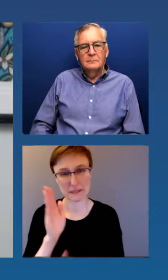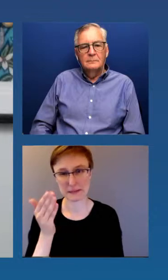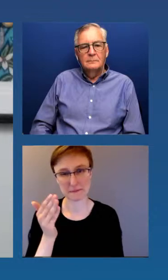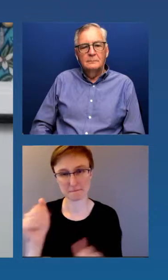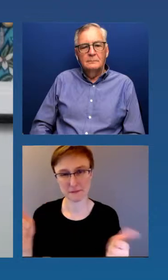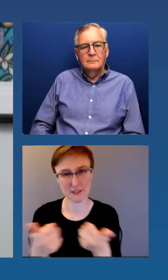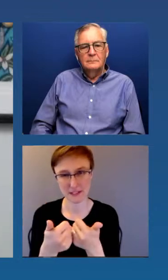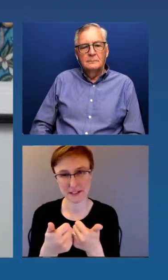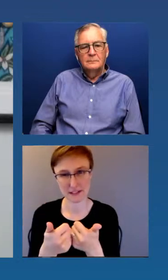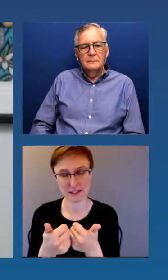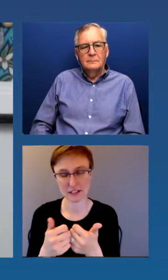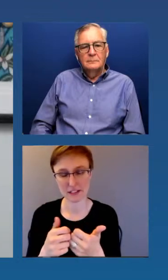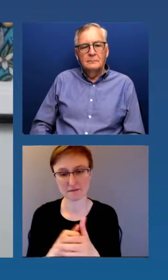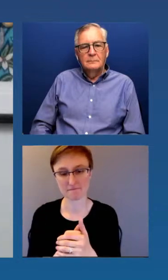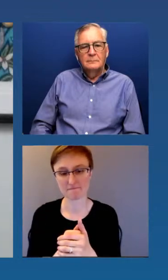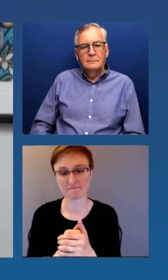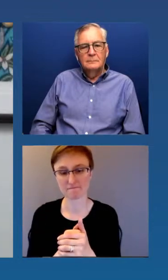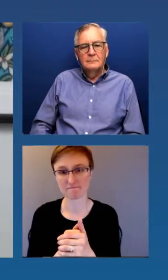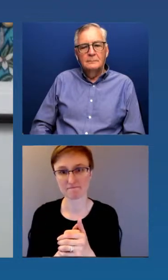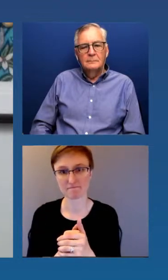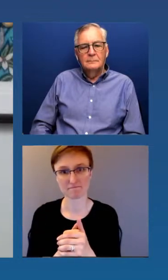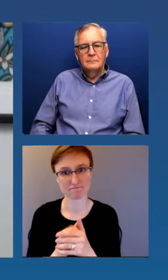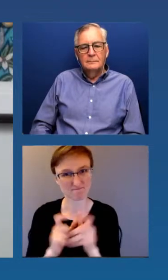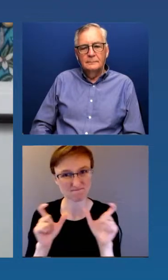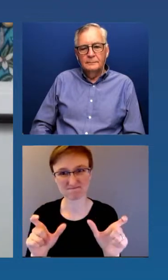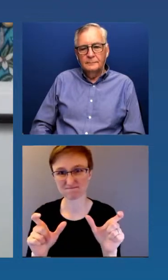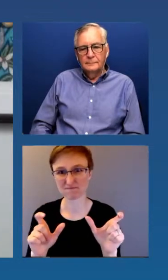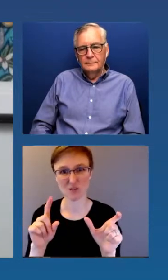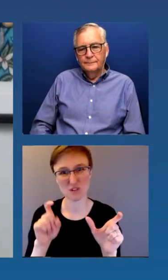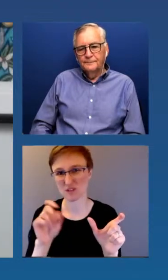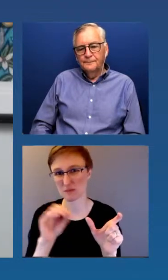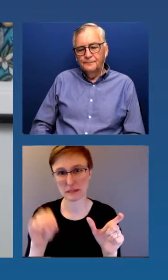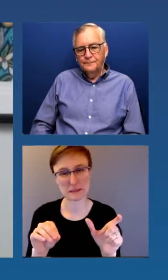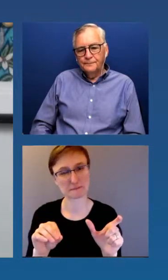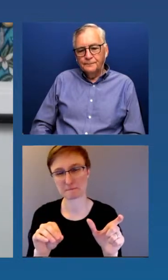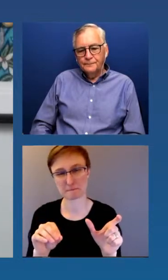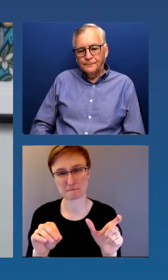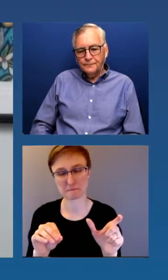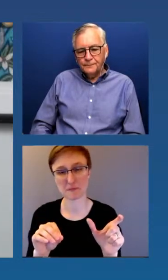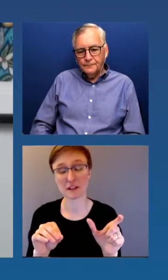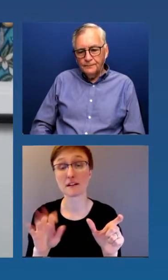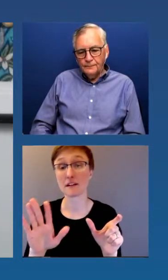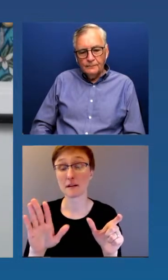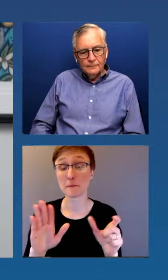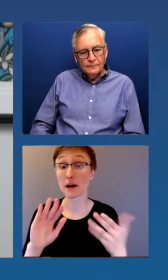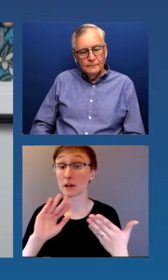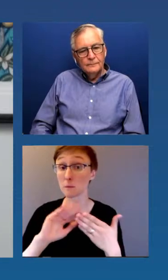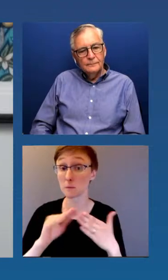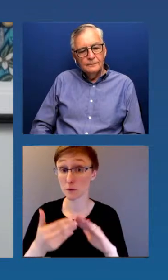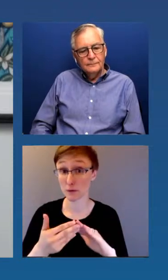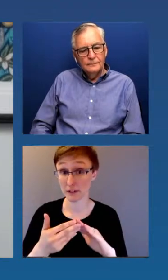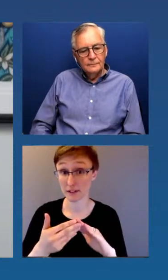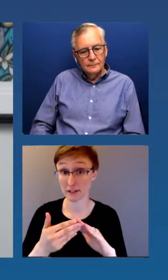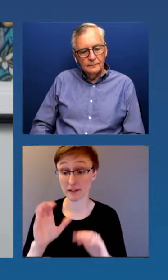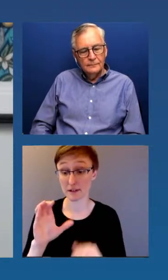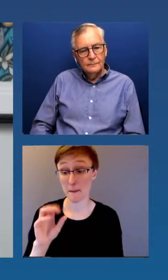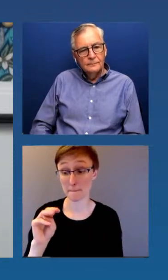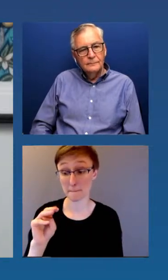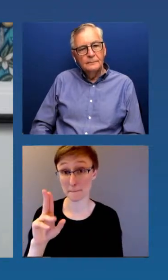reach. And so when I speak about community immunity, I am aiming higher than 75. I think we've been talking